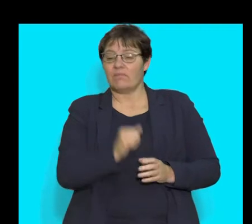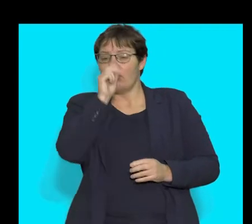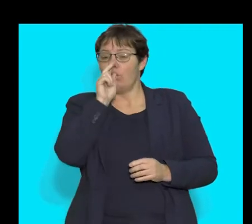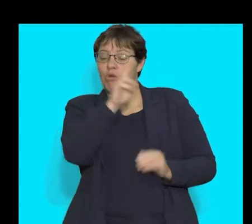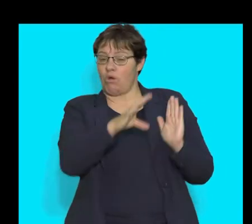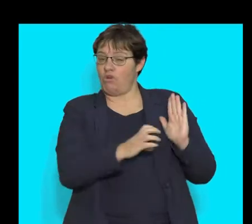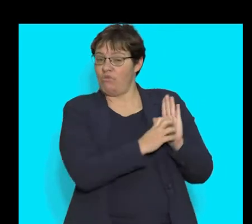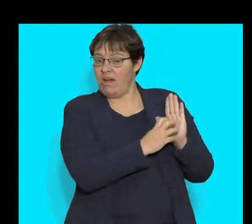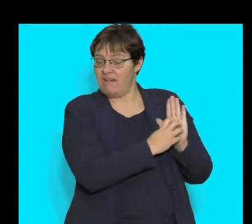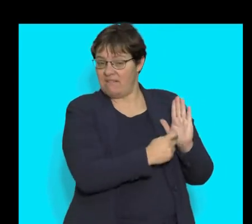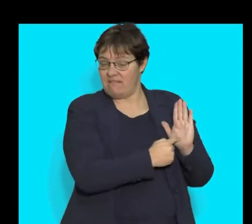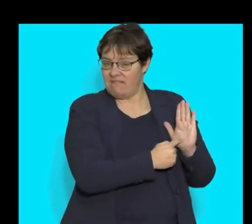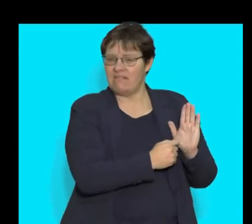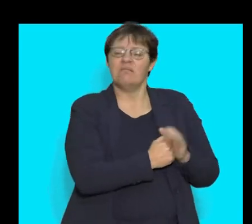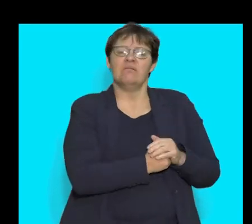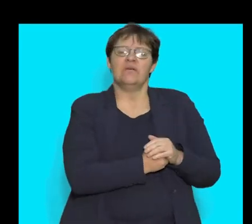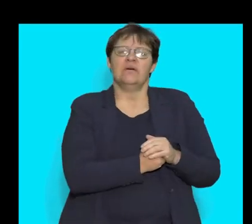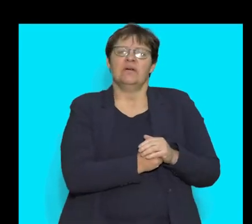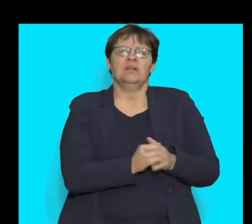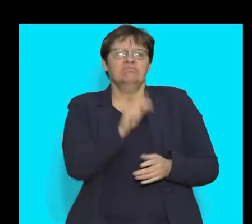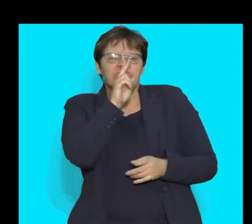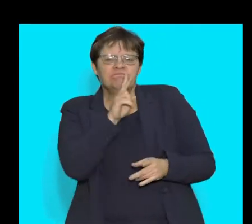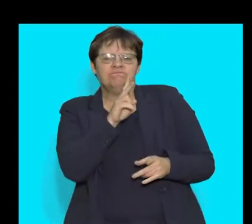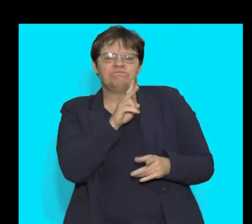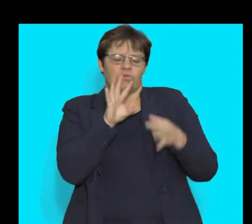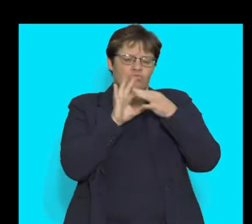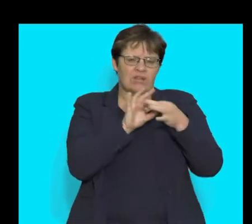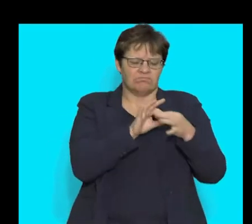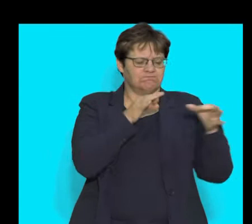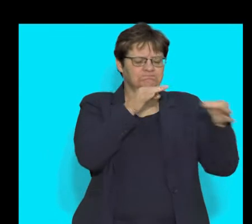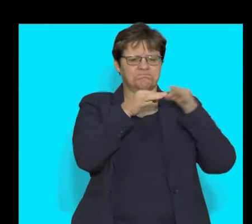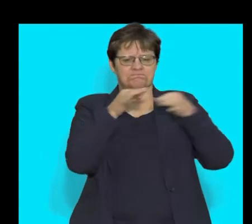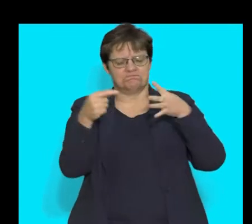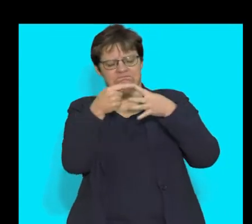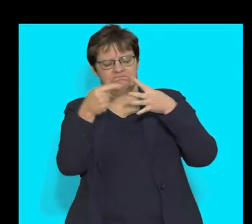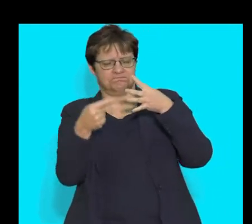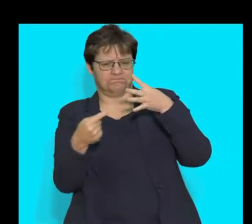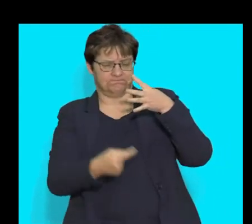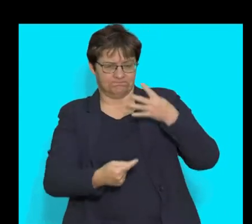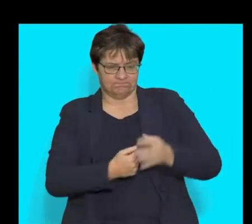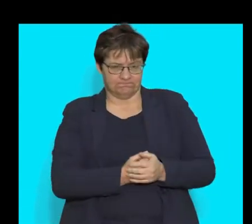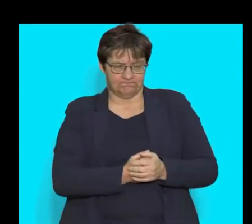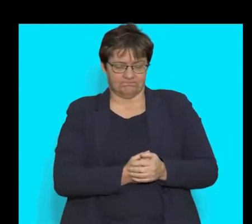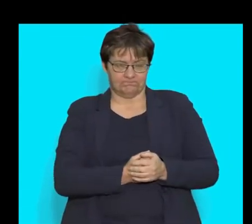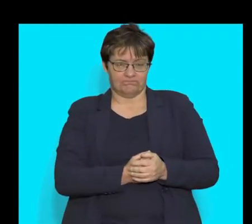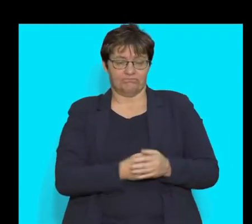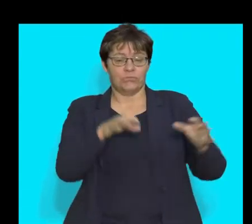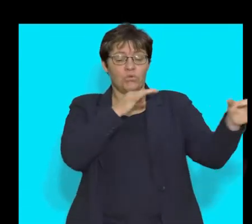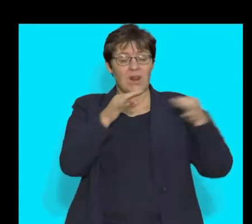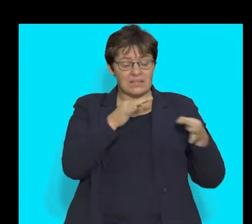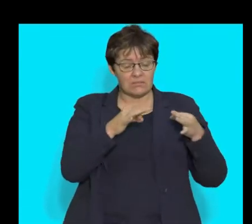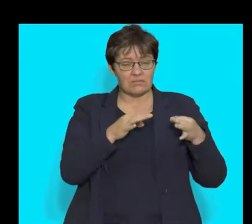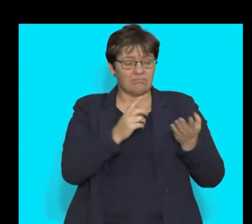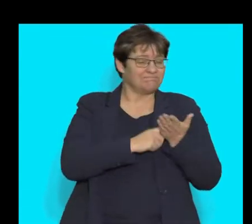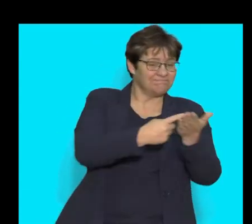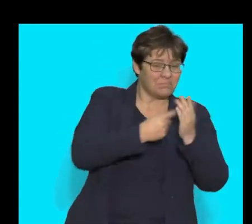When we look at graphs, we recognize they can be used to describe different relationships. And these are all the relationships